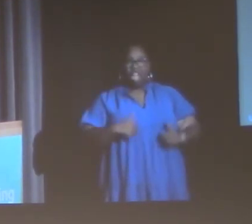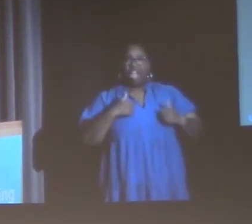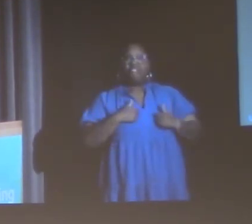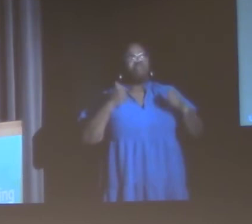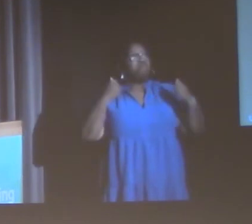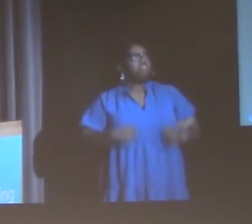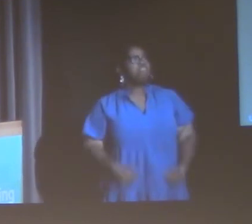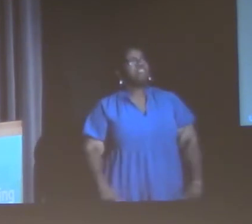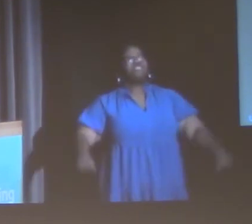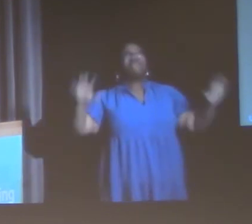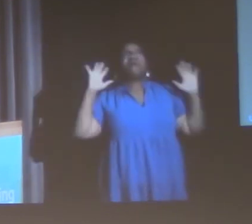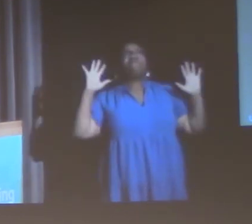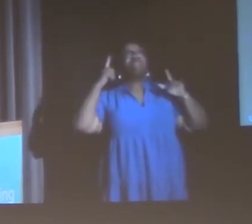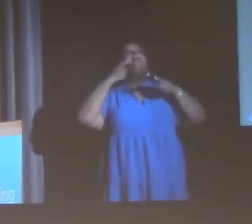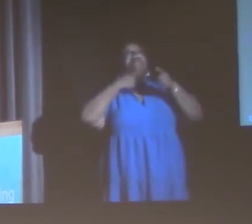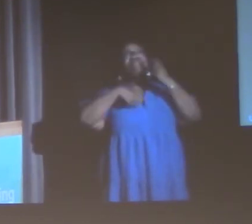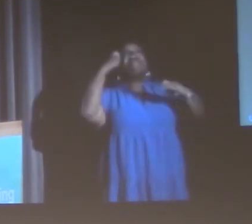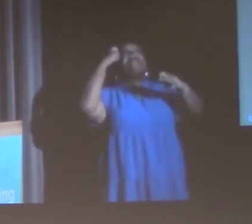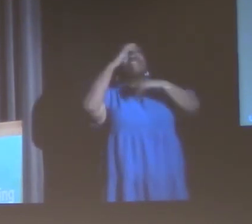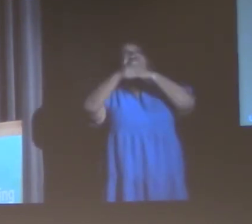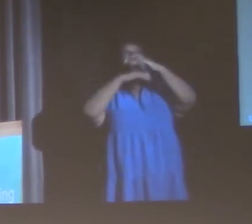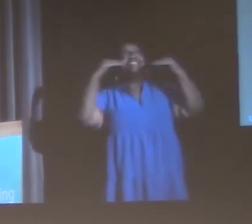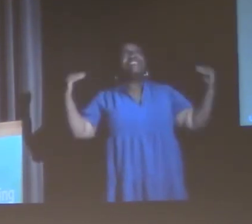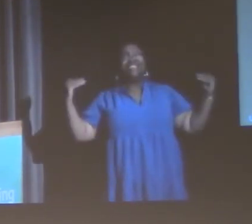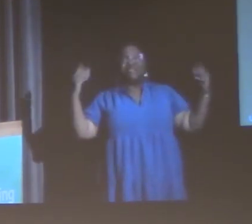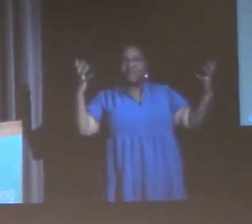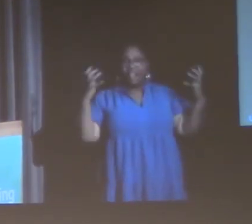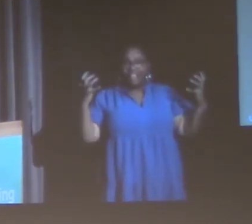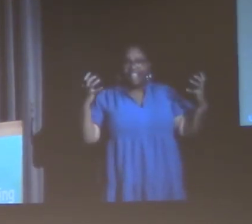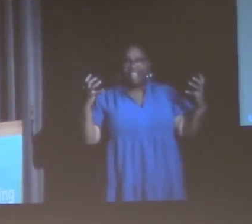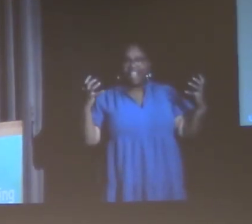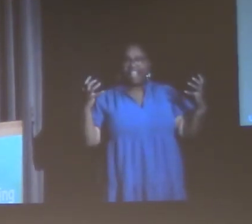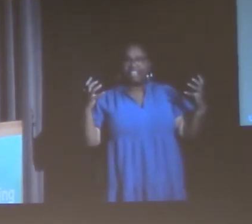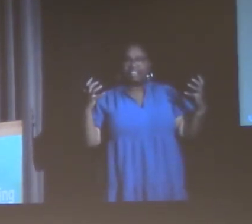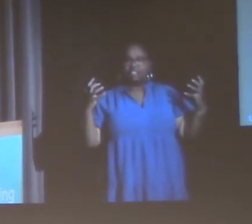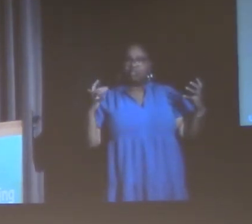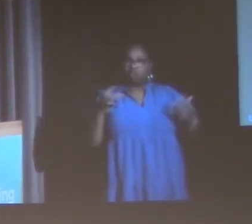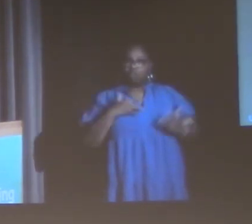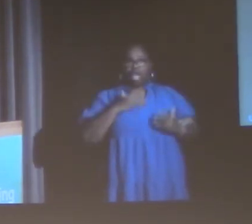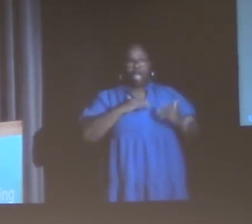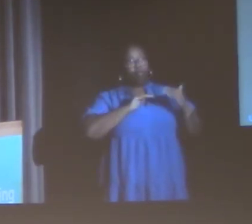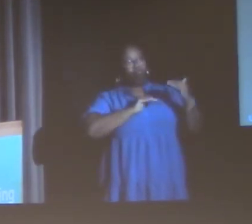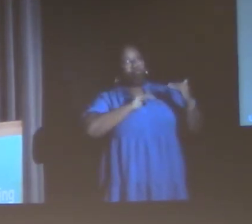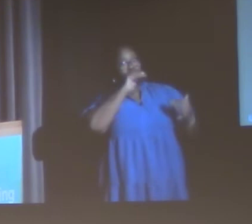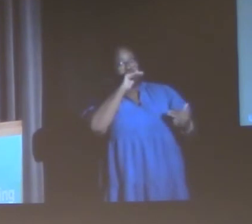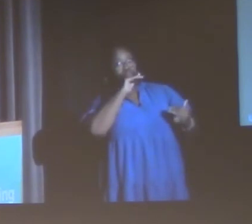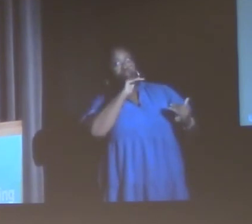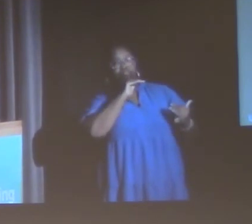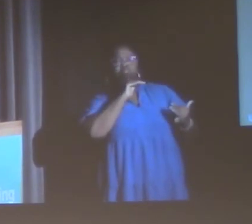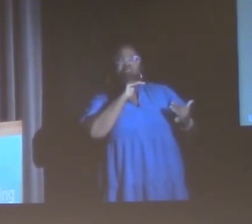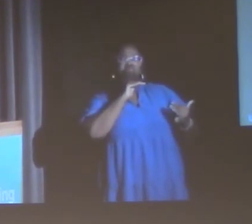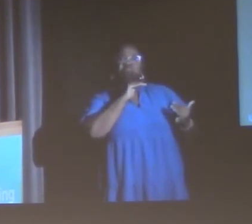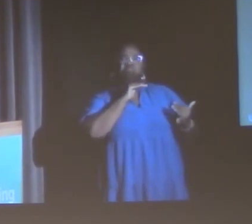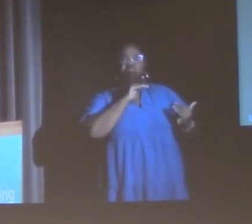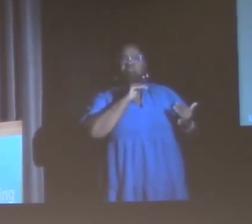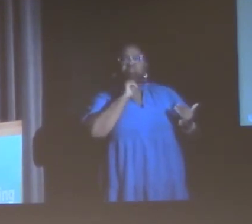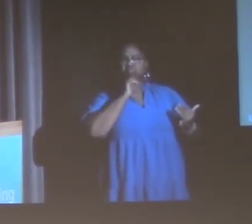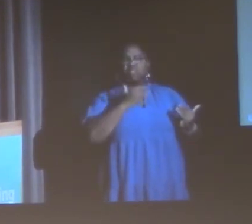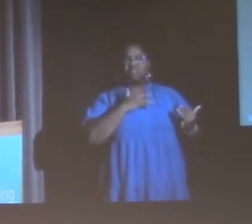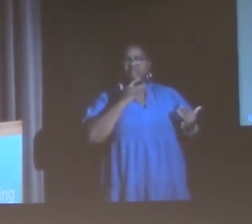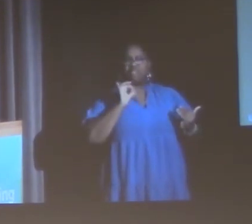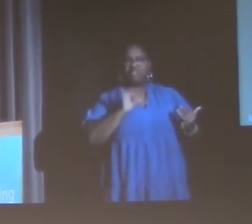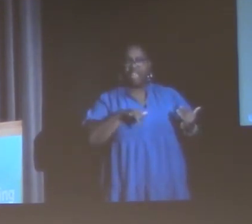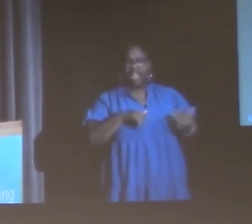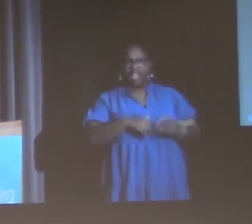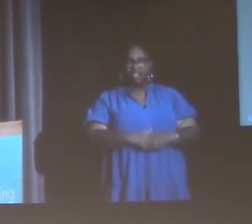for it. I didn't feel that it was really unequal in the sense of they